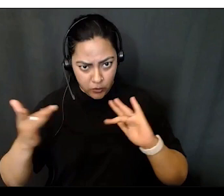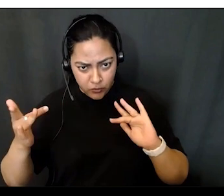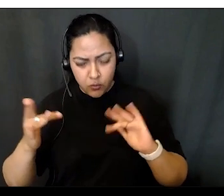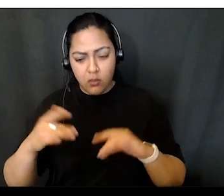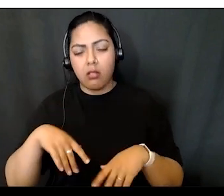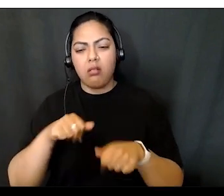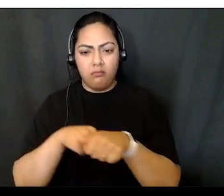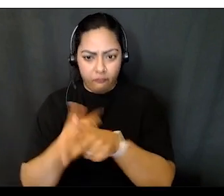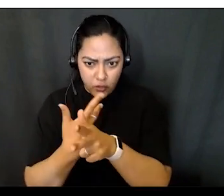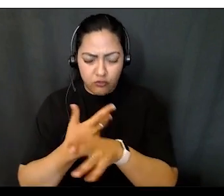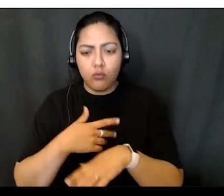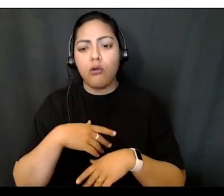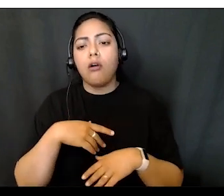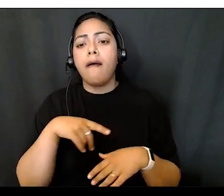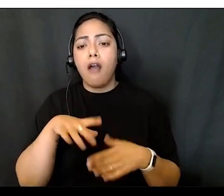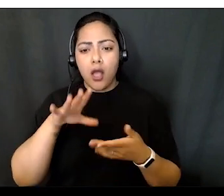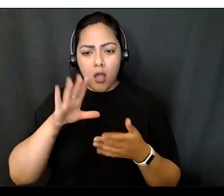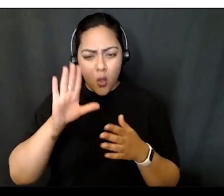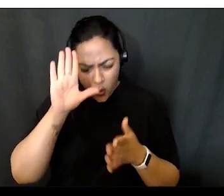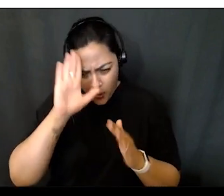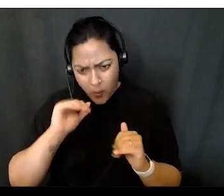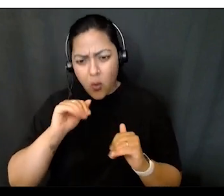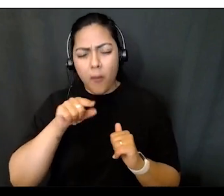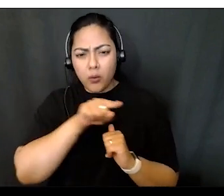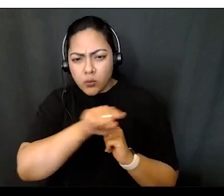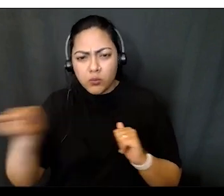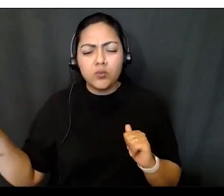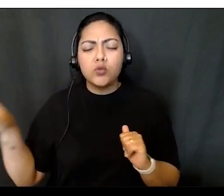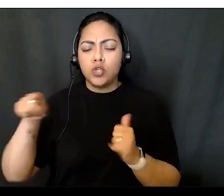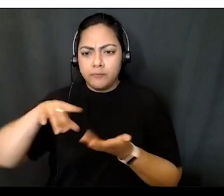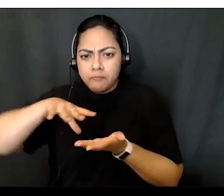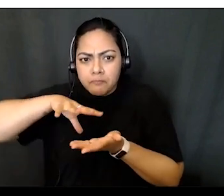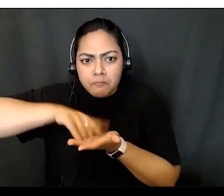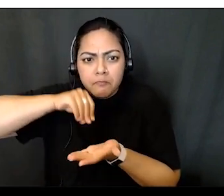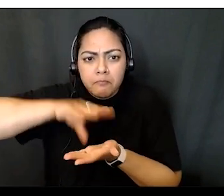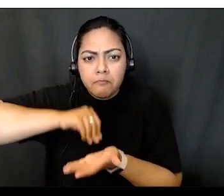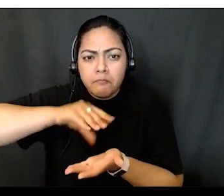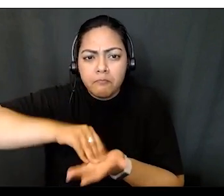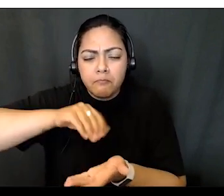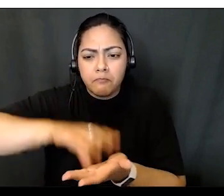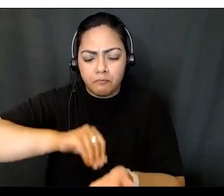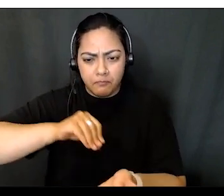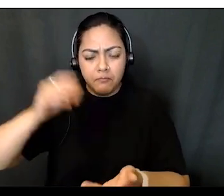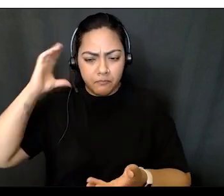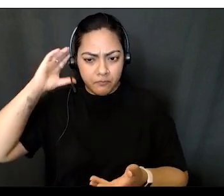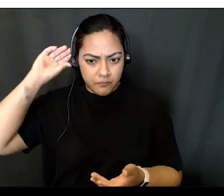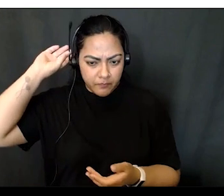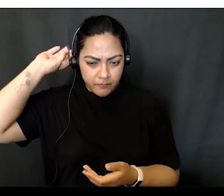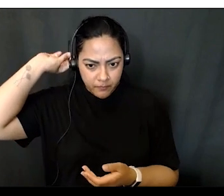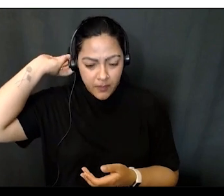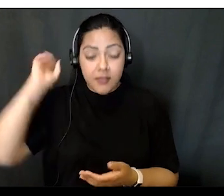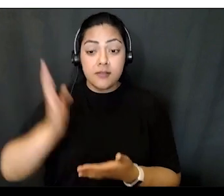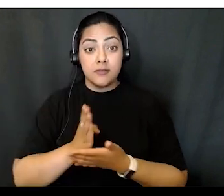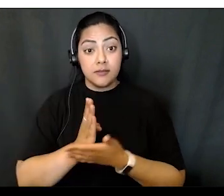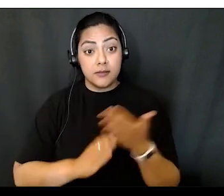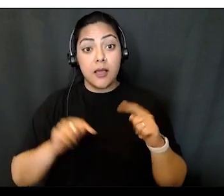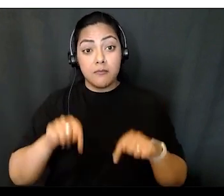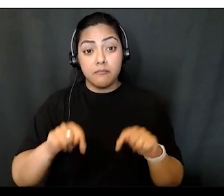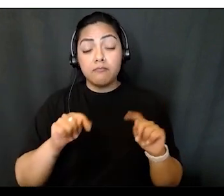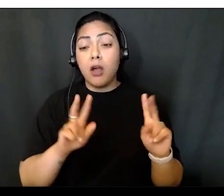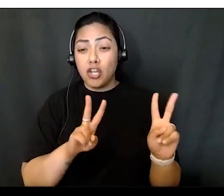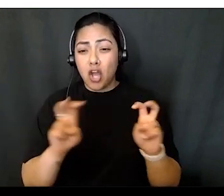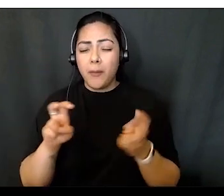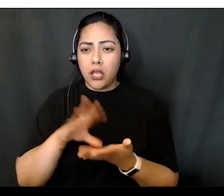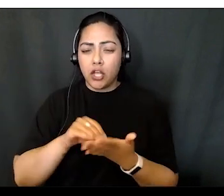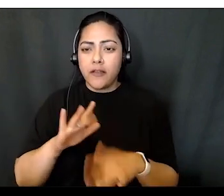and we hope that the learning will be actual, but we also recognize that parts of these topics may be potentially